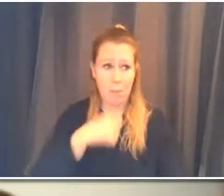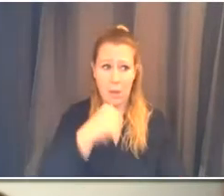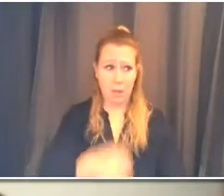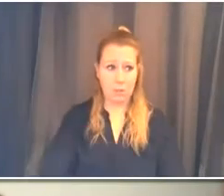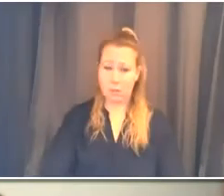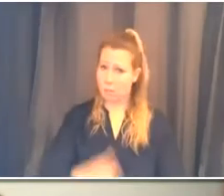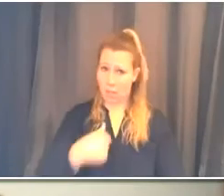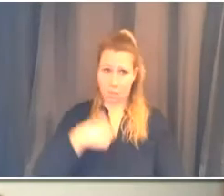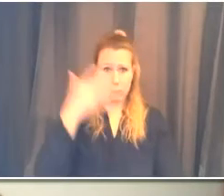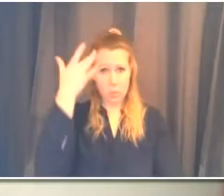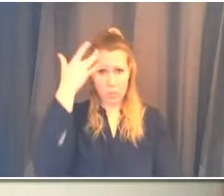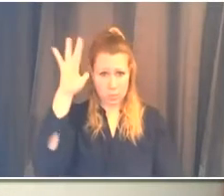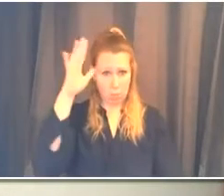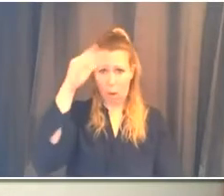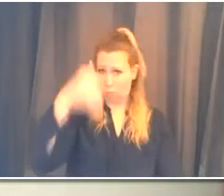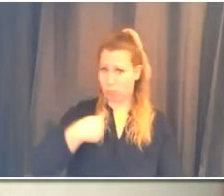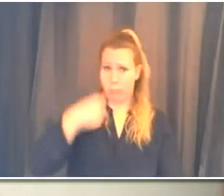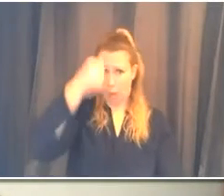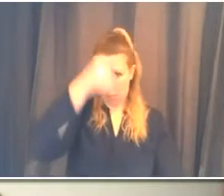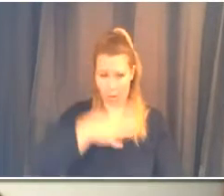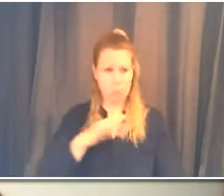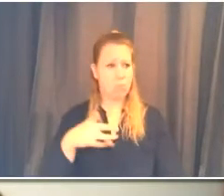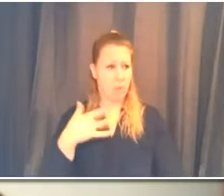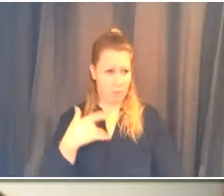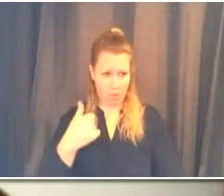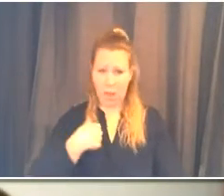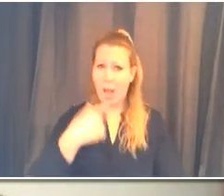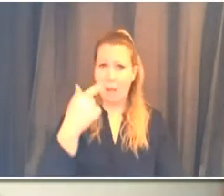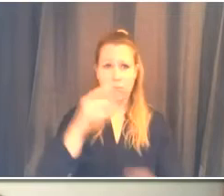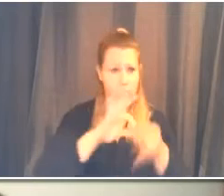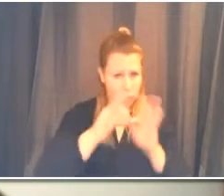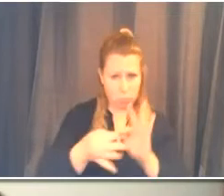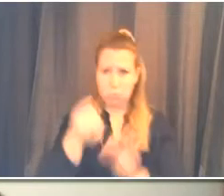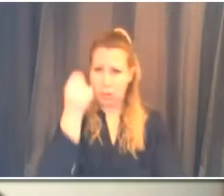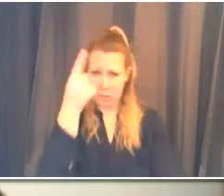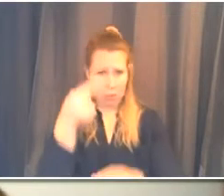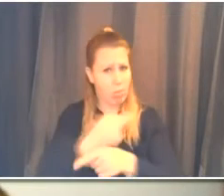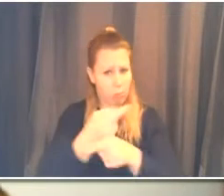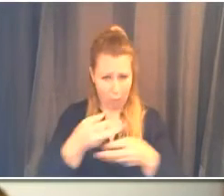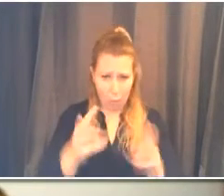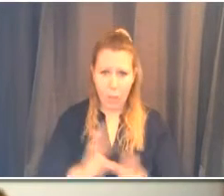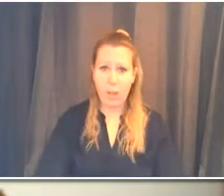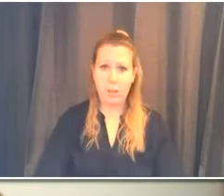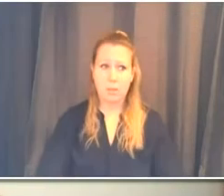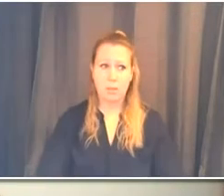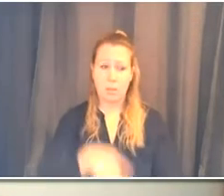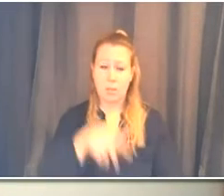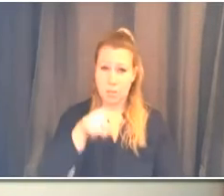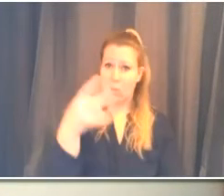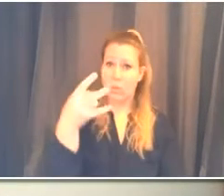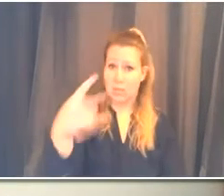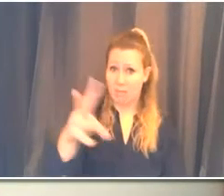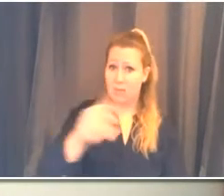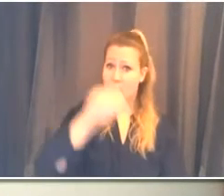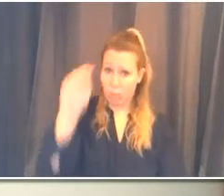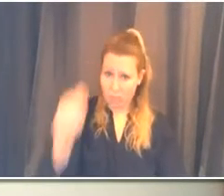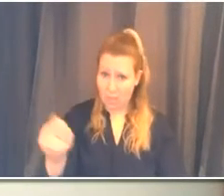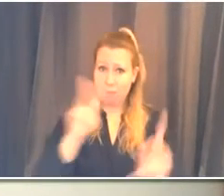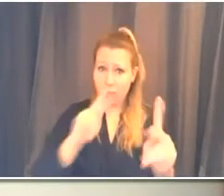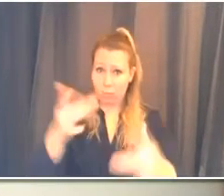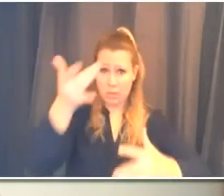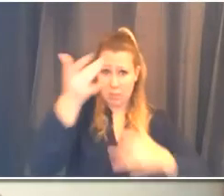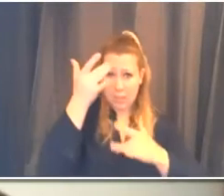anything meaningful that's not what we said so what she said was that much like the rest of the